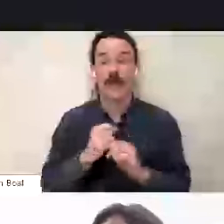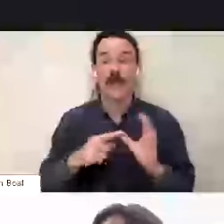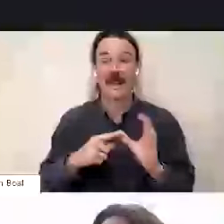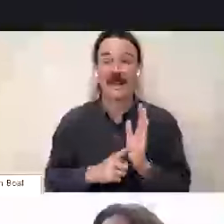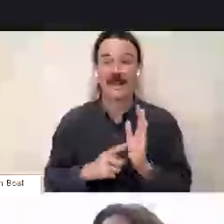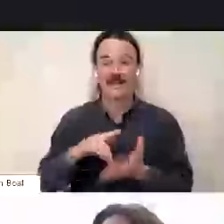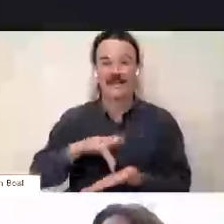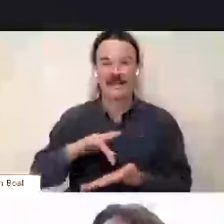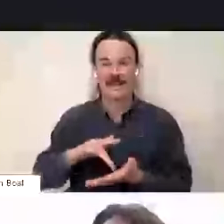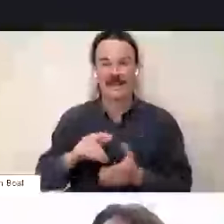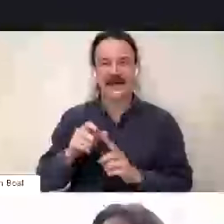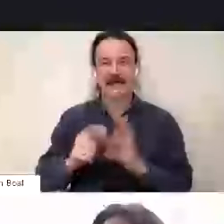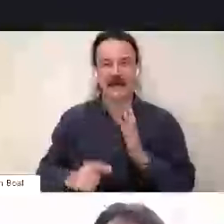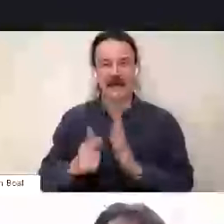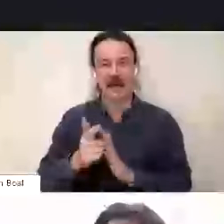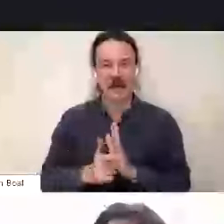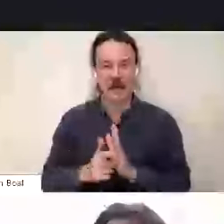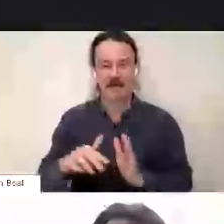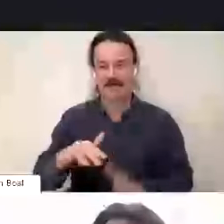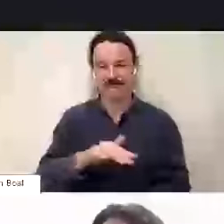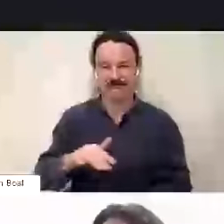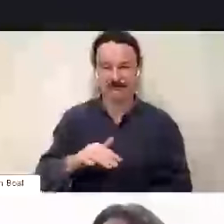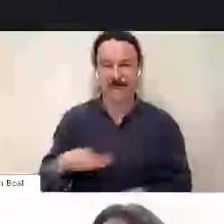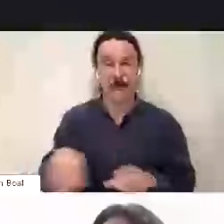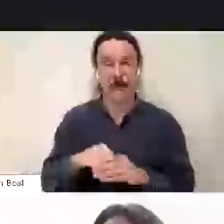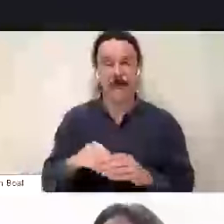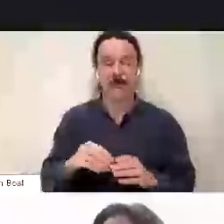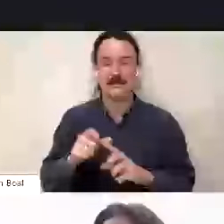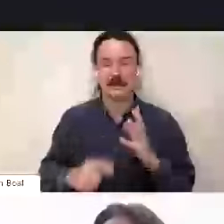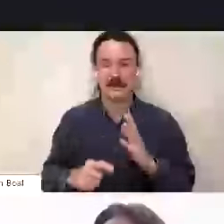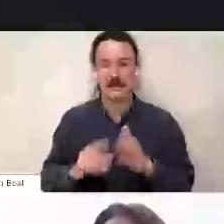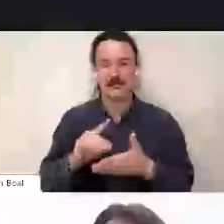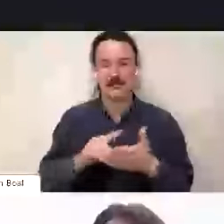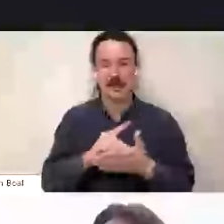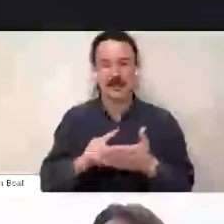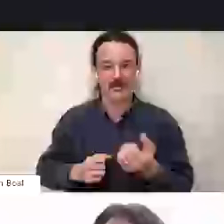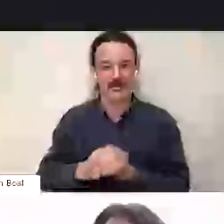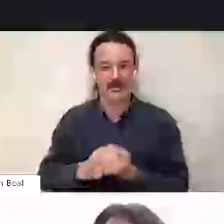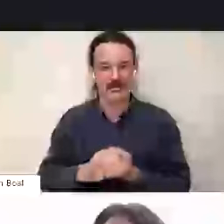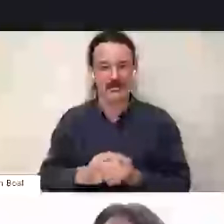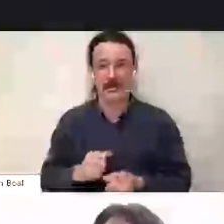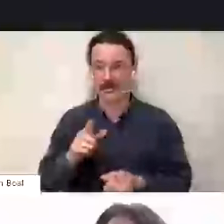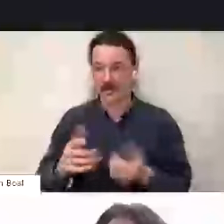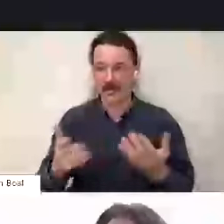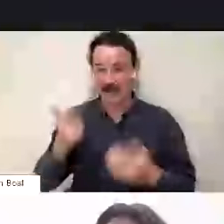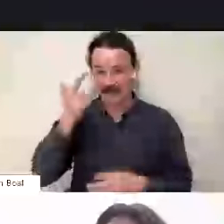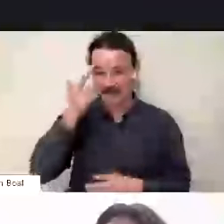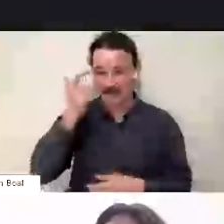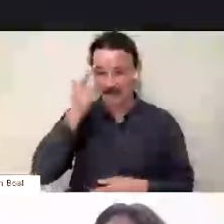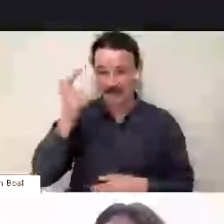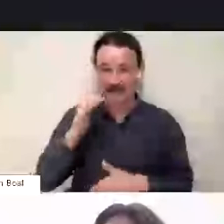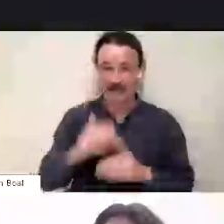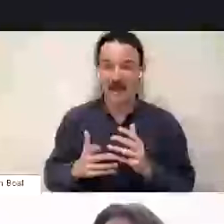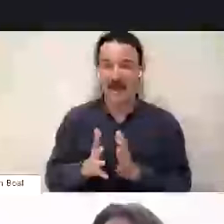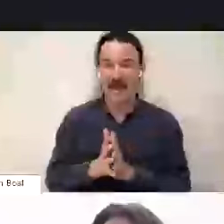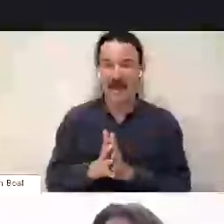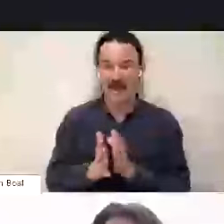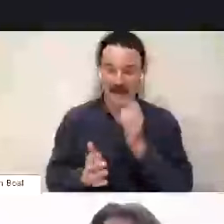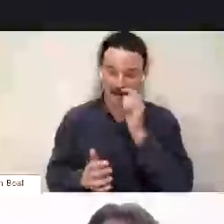space, including disability discrimination assistance. Do you have any tips on how we broach the topic of asking